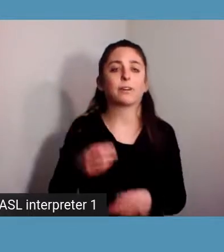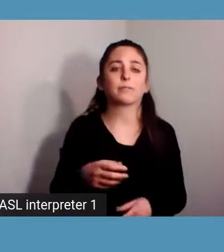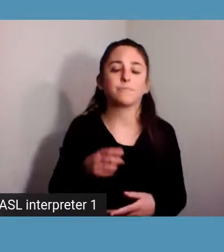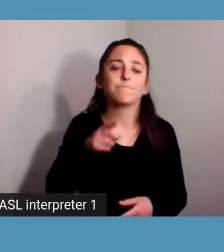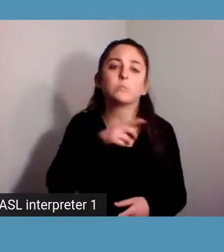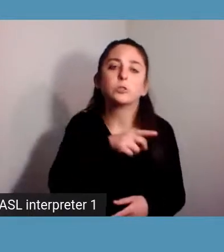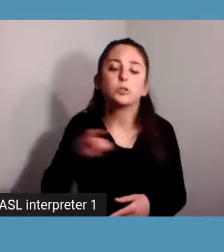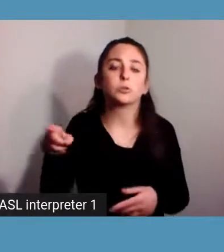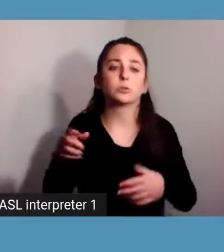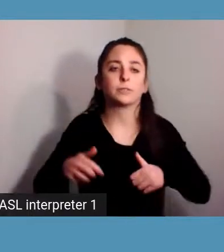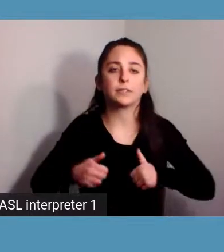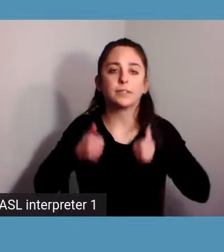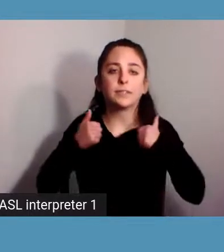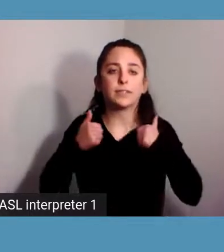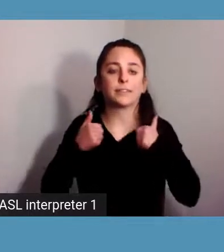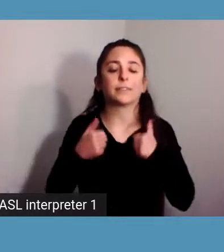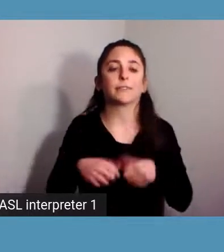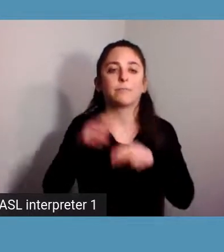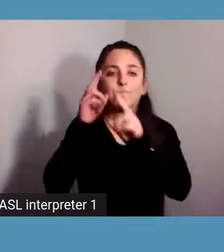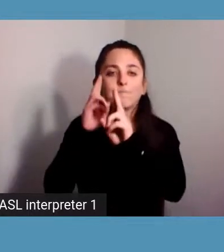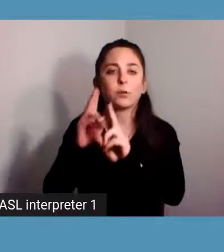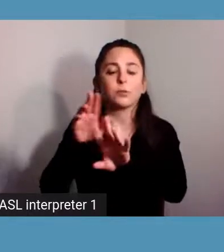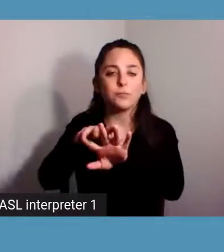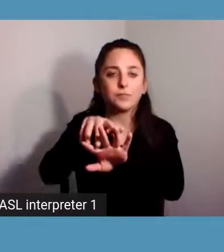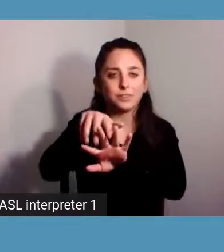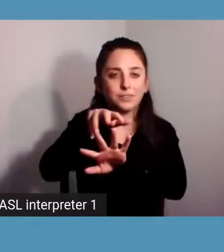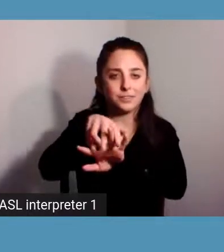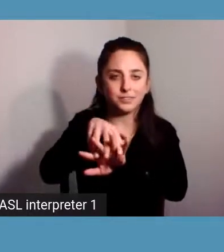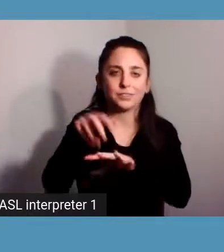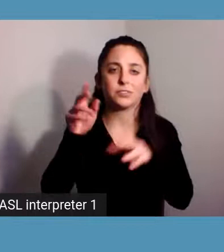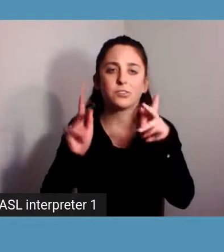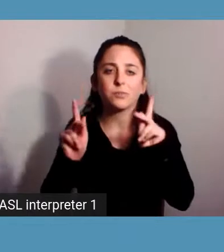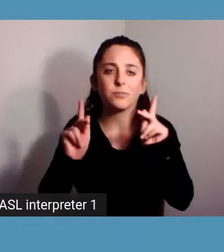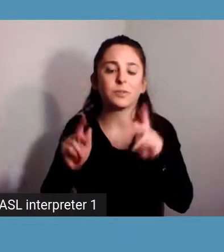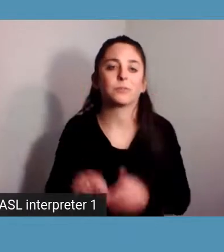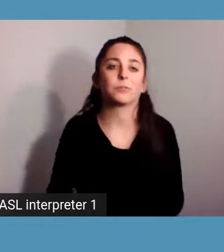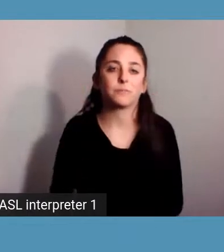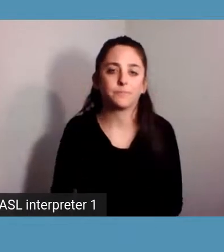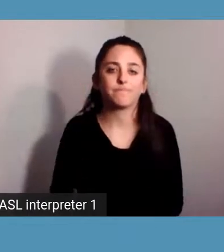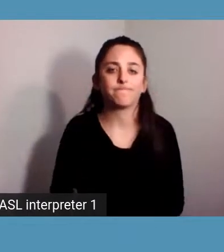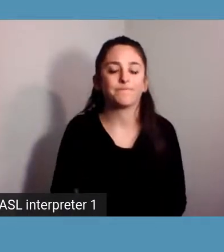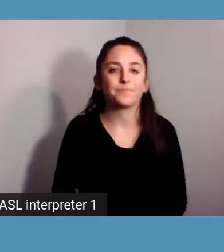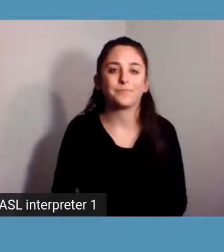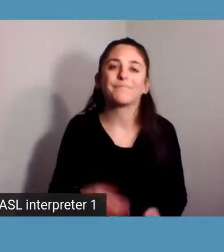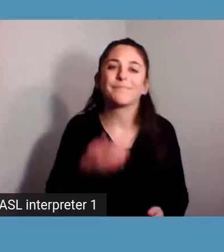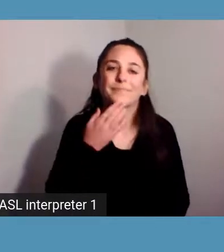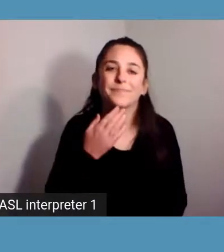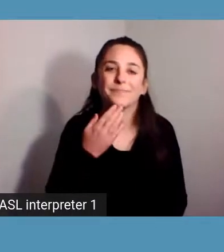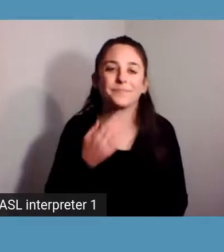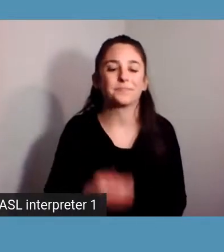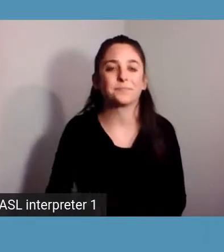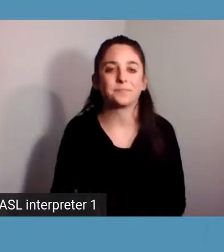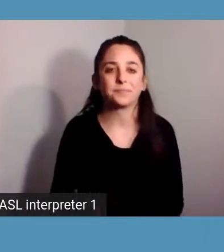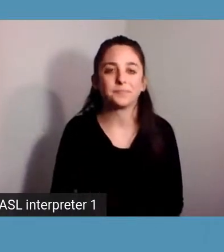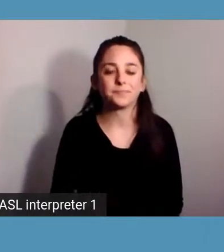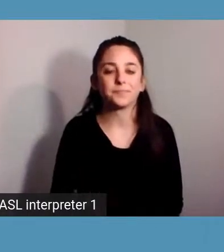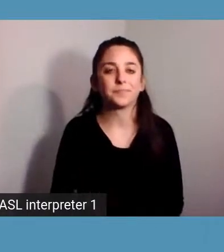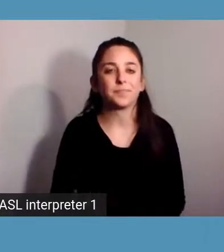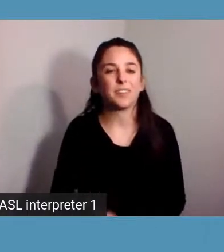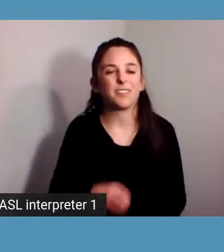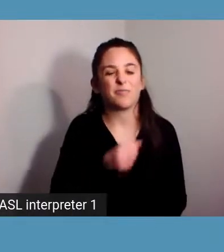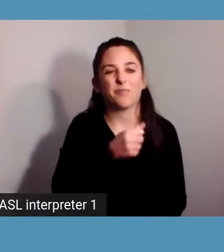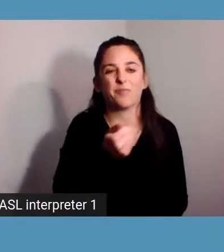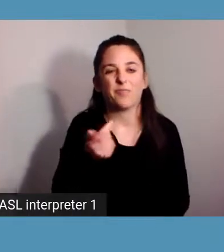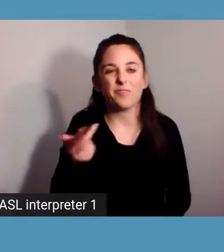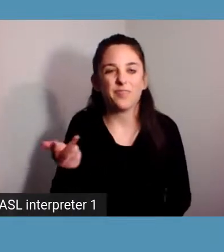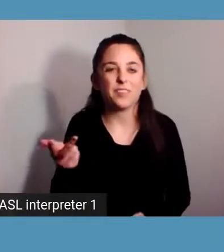and experiences that form the richness of our world and our profession. Thank you. And now for just a few housekeeping notes